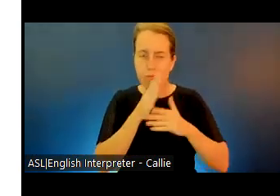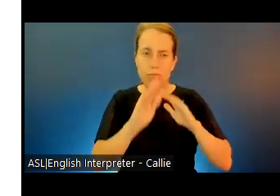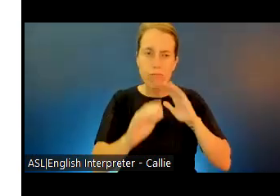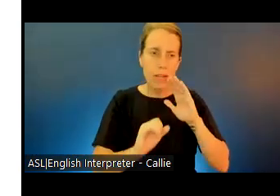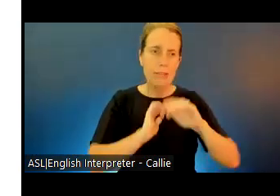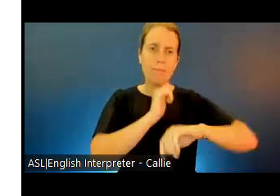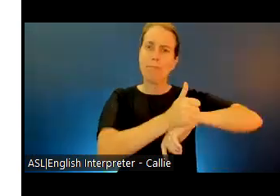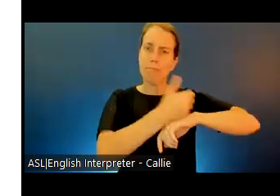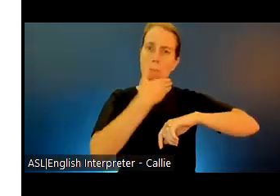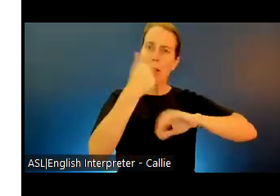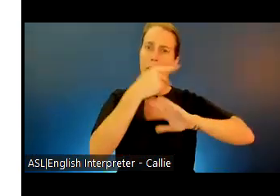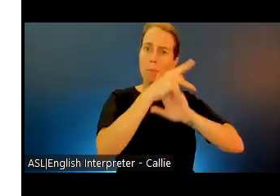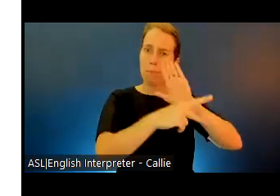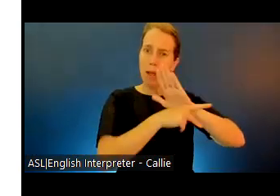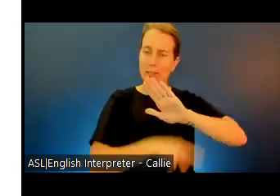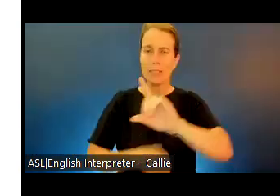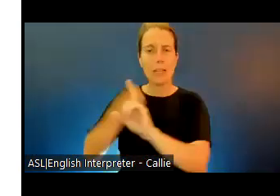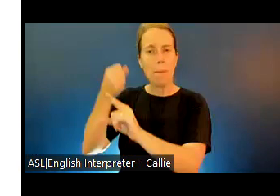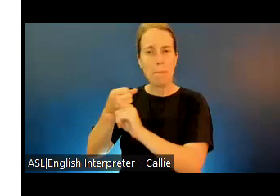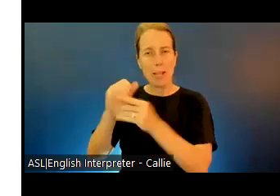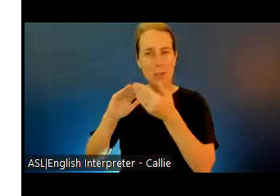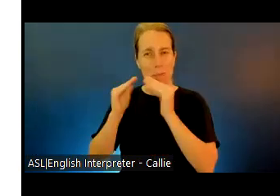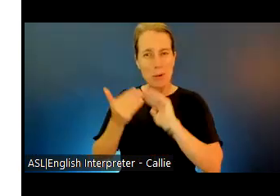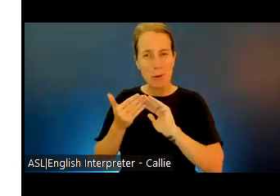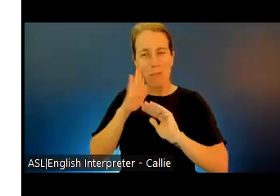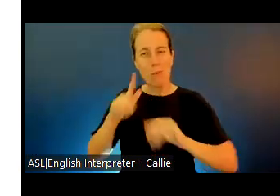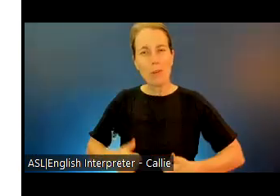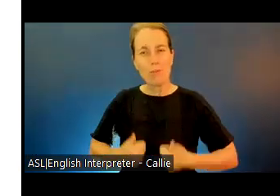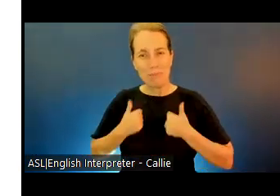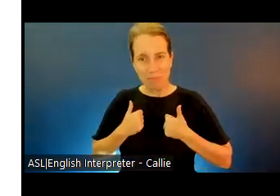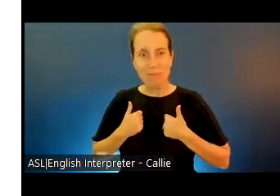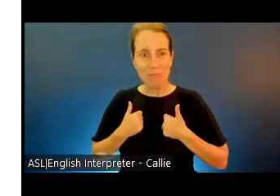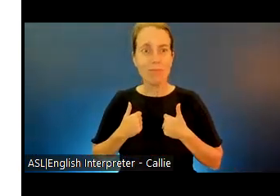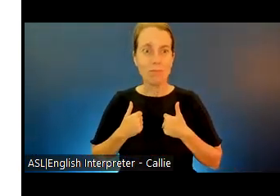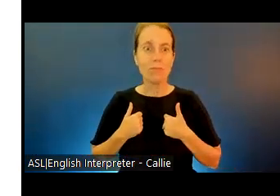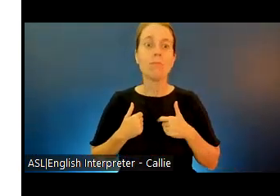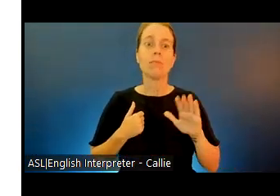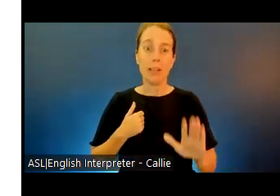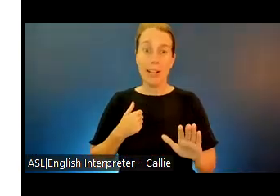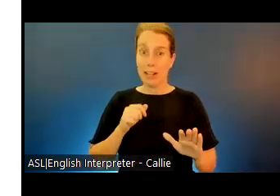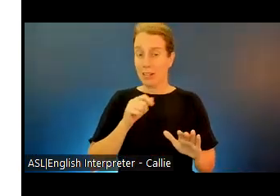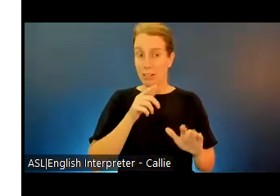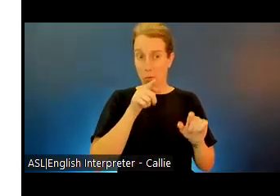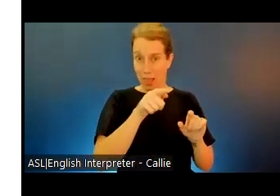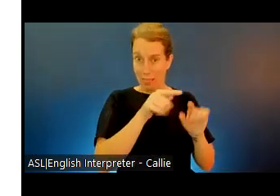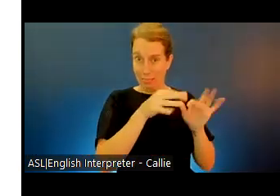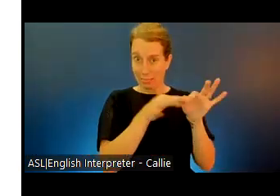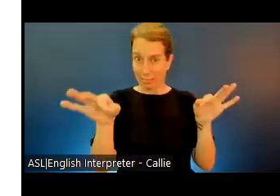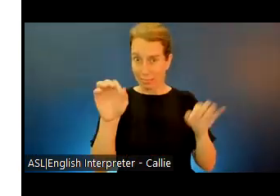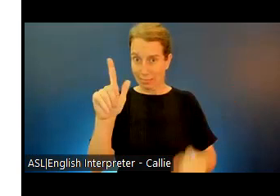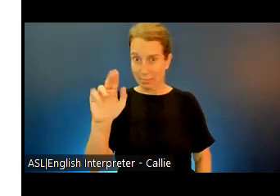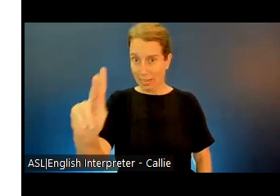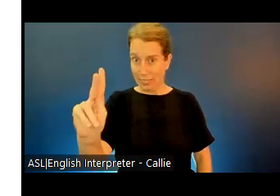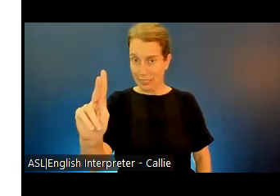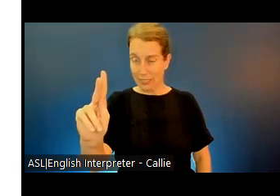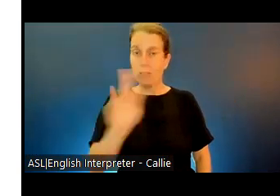their community is livable. You can also find this link where the slides are shared. You'll be able to click on this link right here, and you'll be able